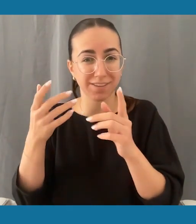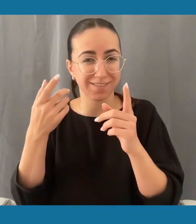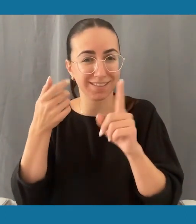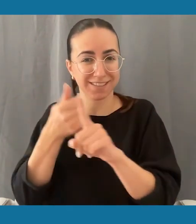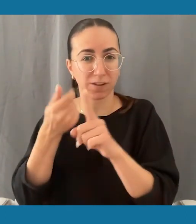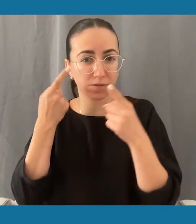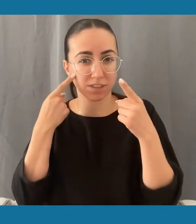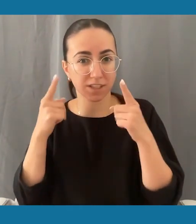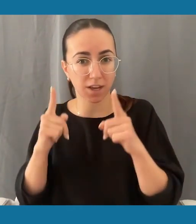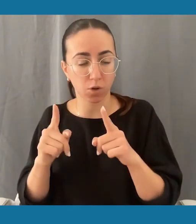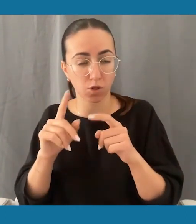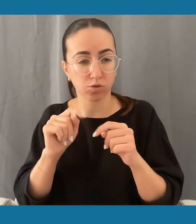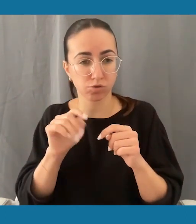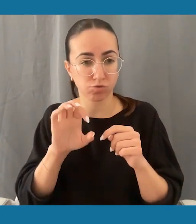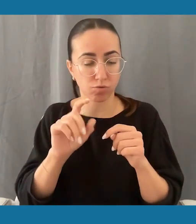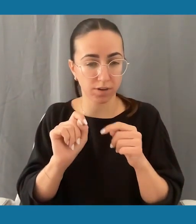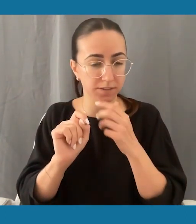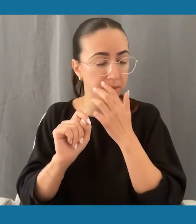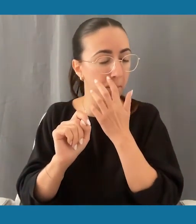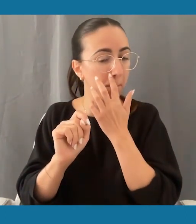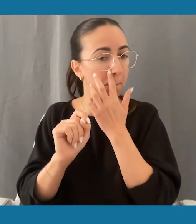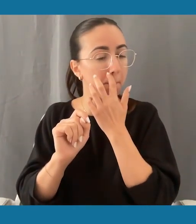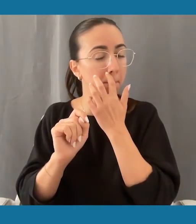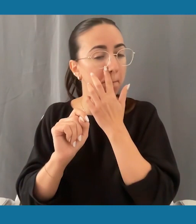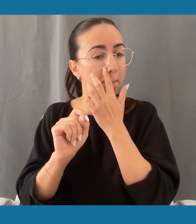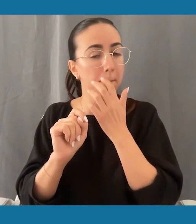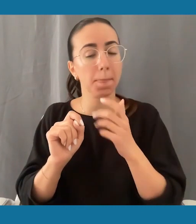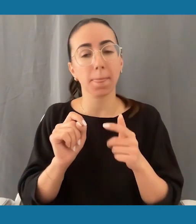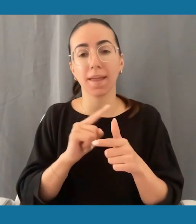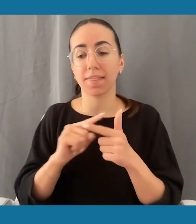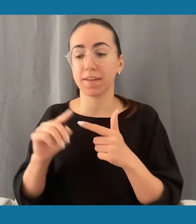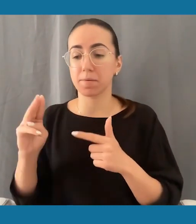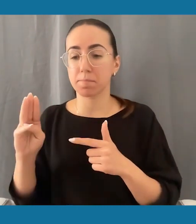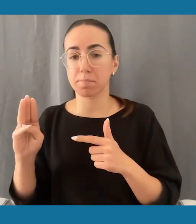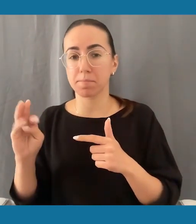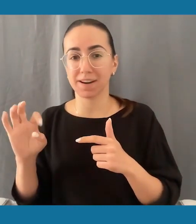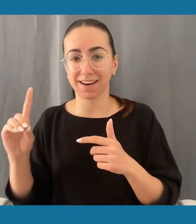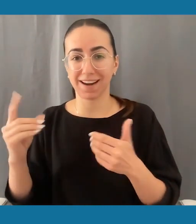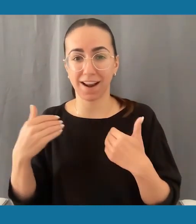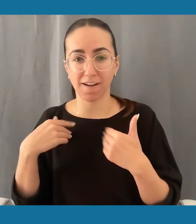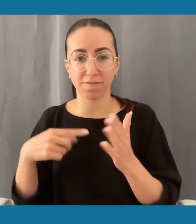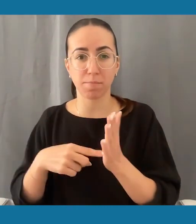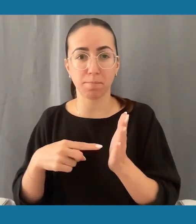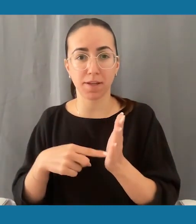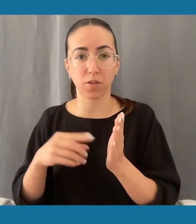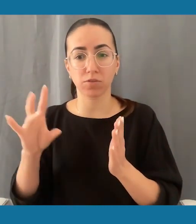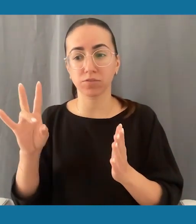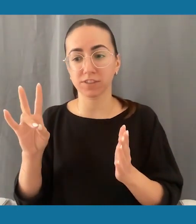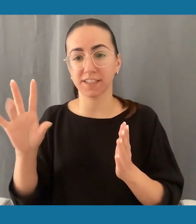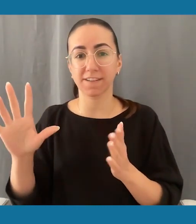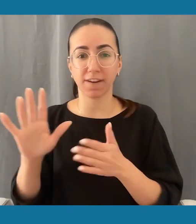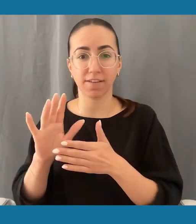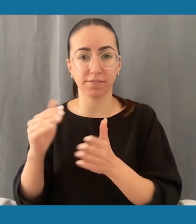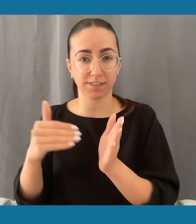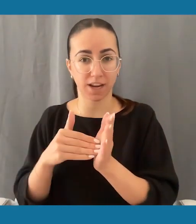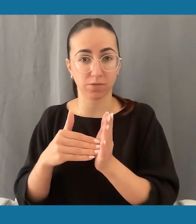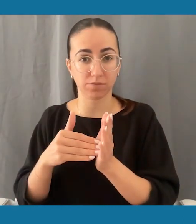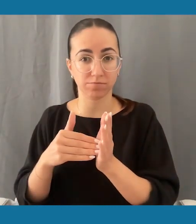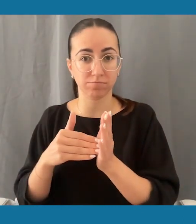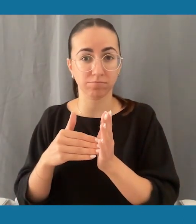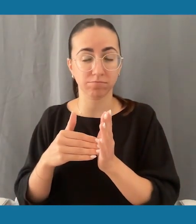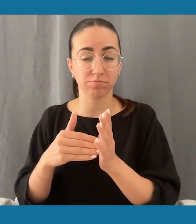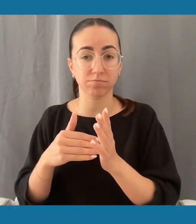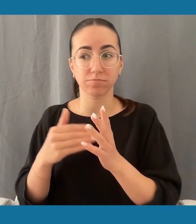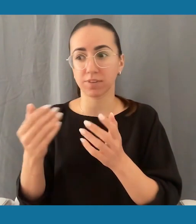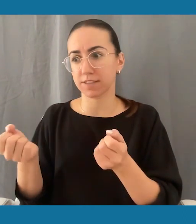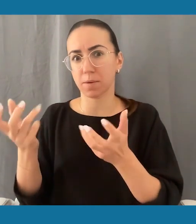needs trust, first party trust, and Medicaid has a bill for $75,000, that's how much in benefits